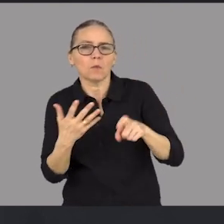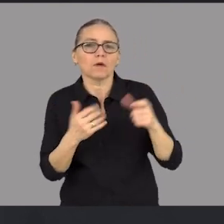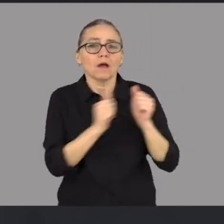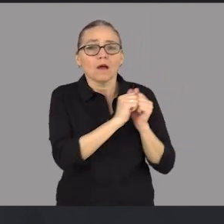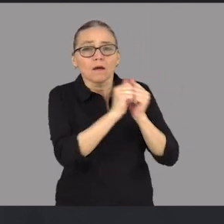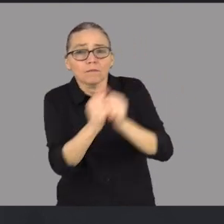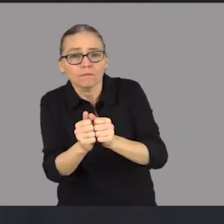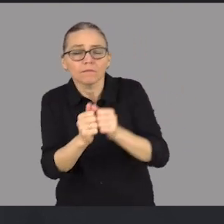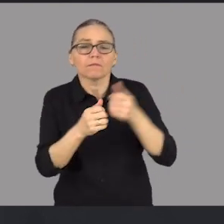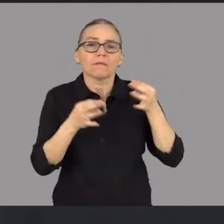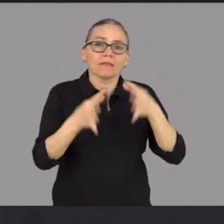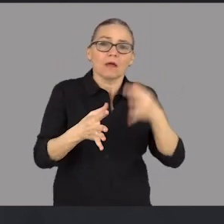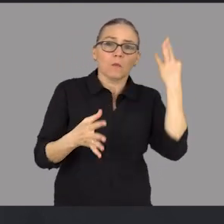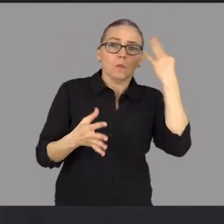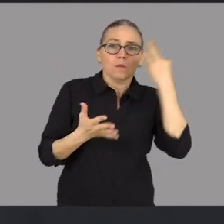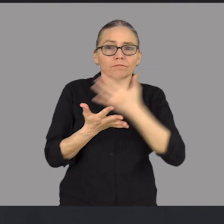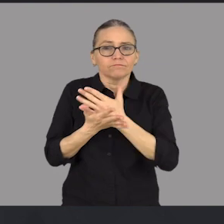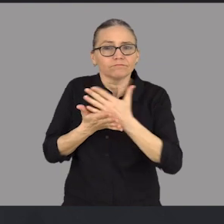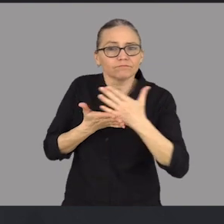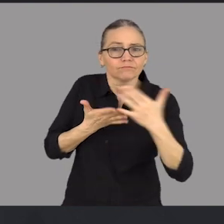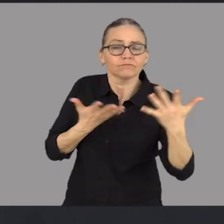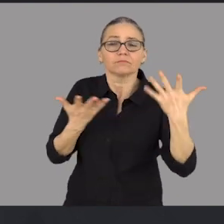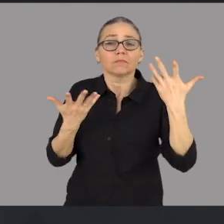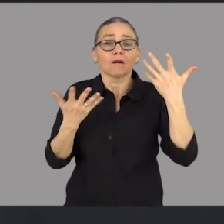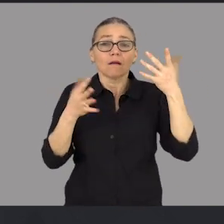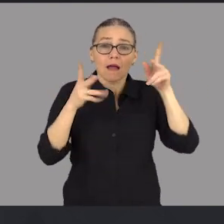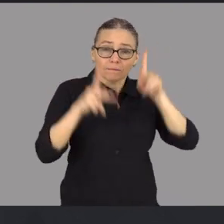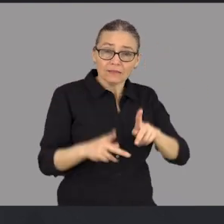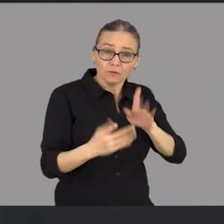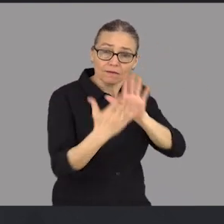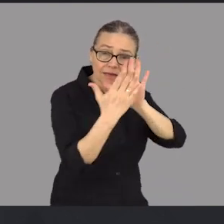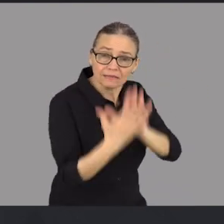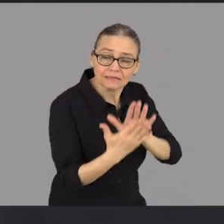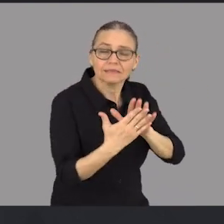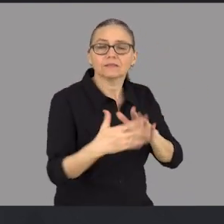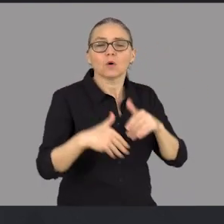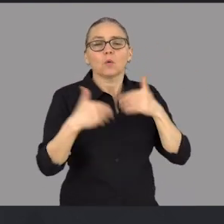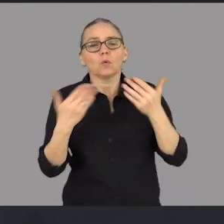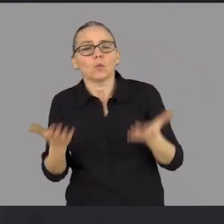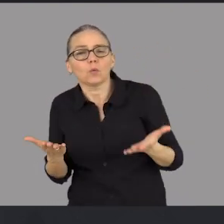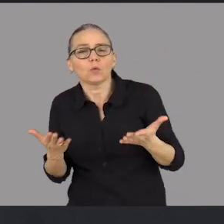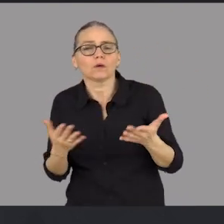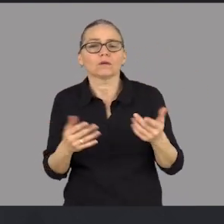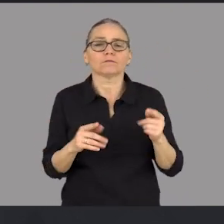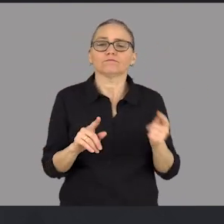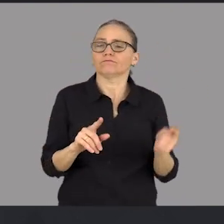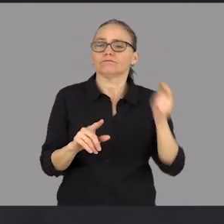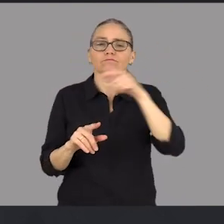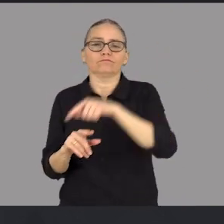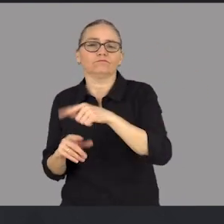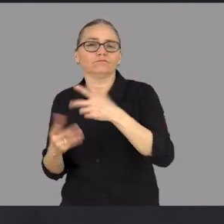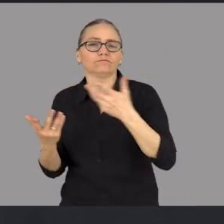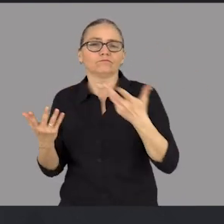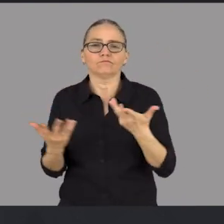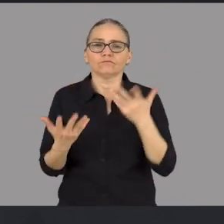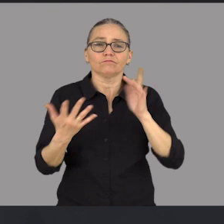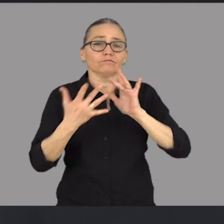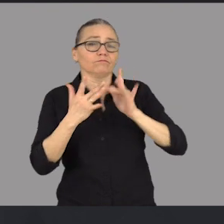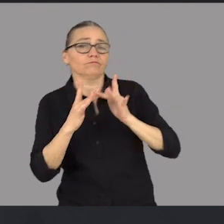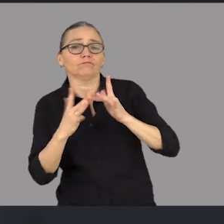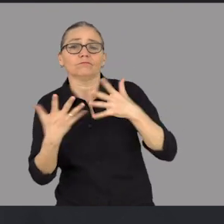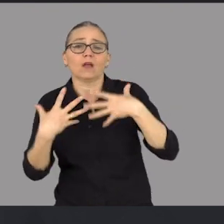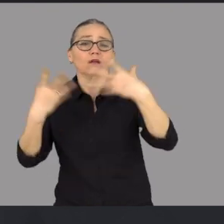on the job coaching, whether that be in person or off site or through some of the new tools that are being